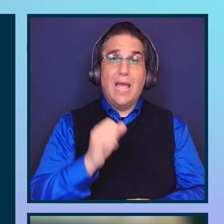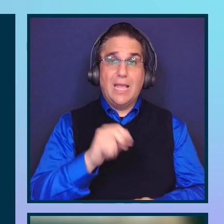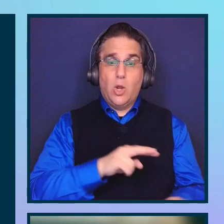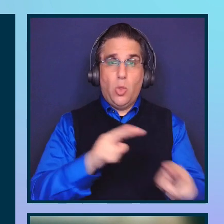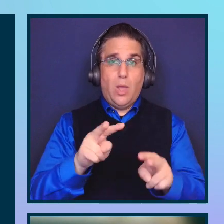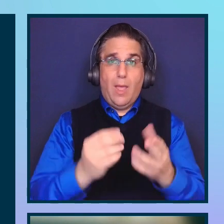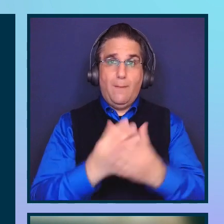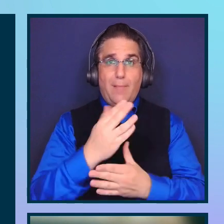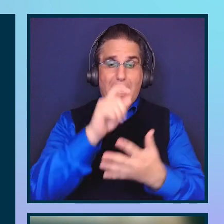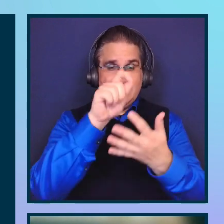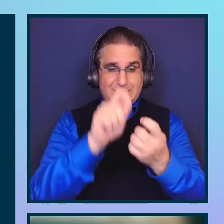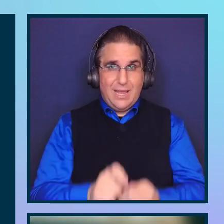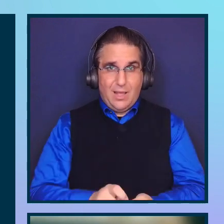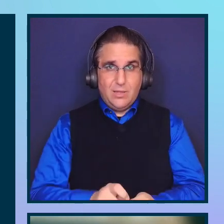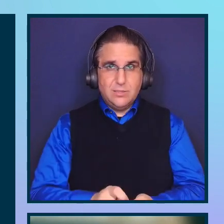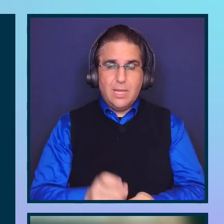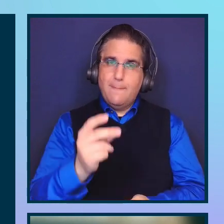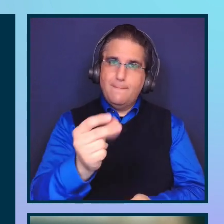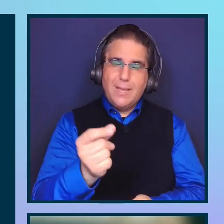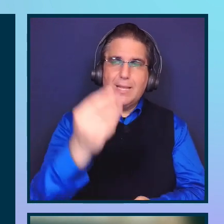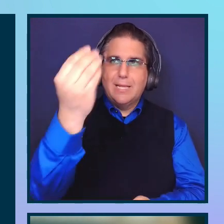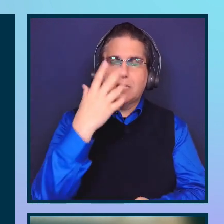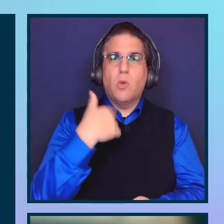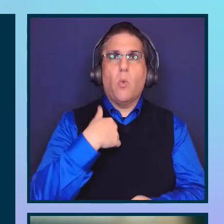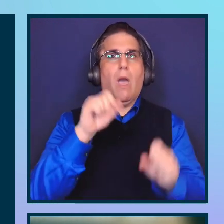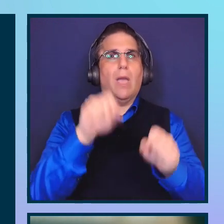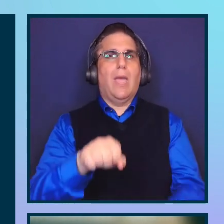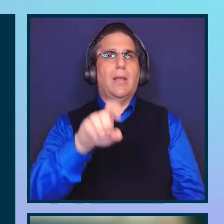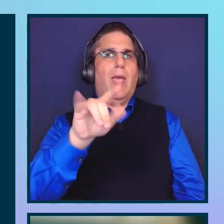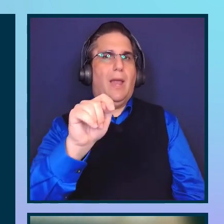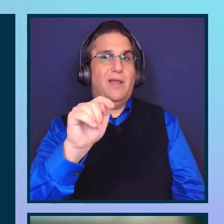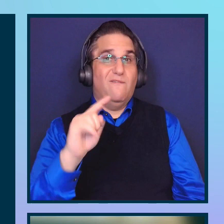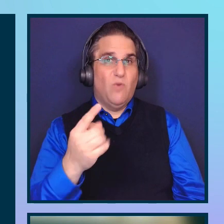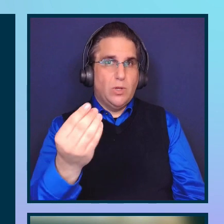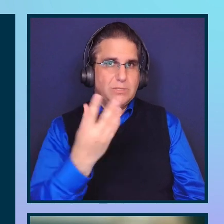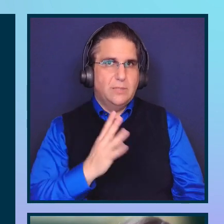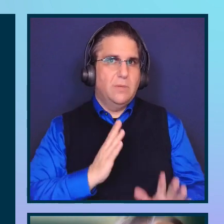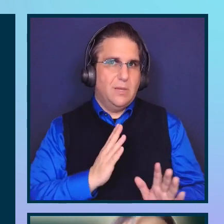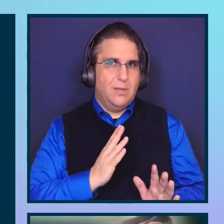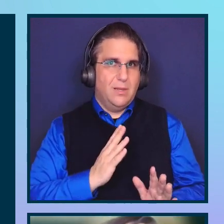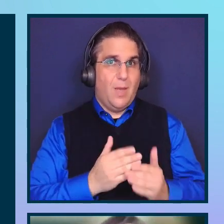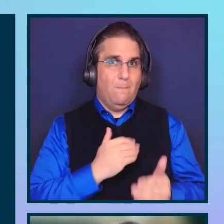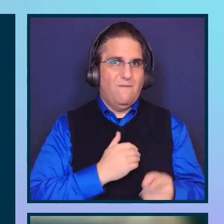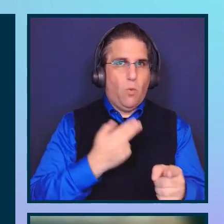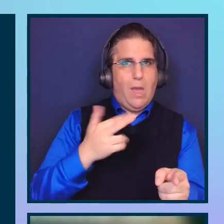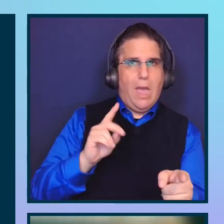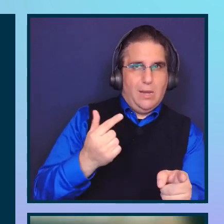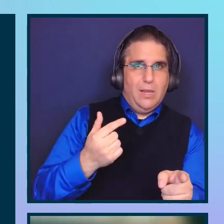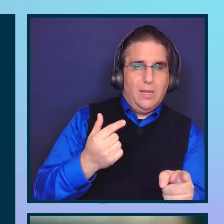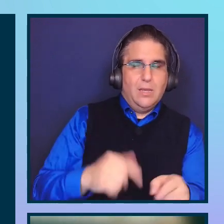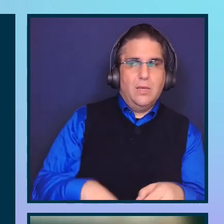screen and immediately we know that we have an option to edit the plant. And this works well